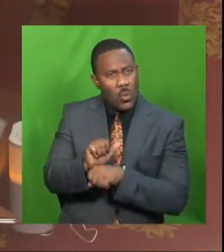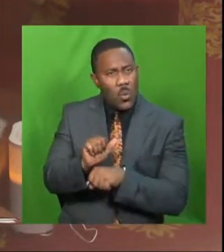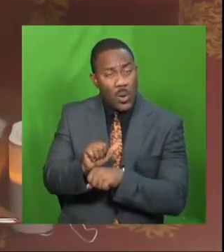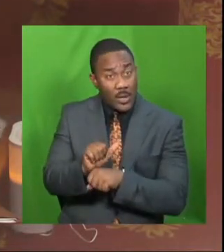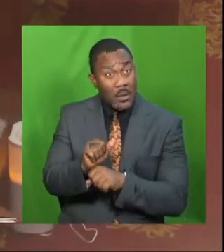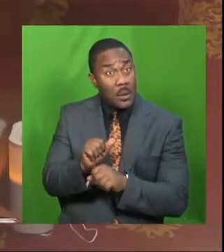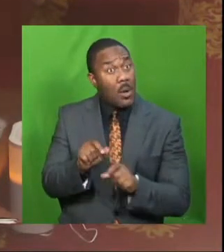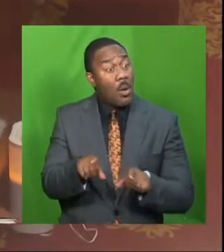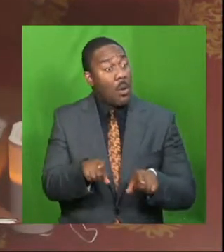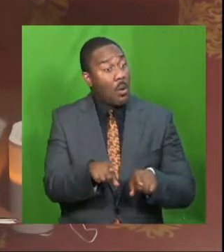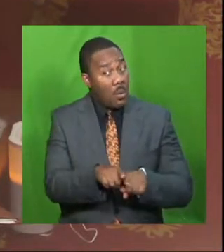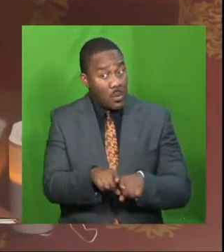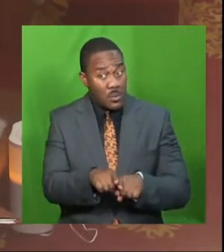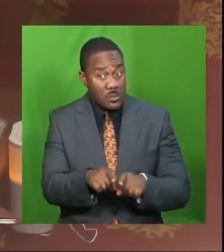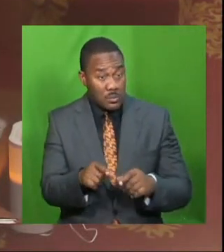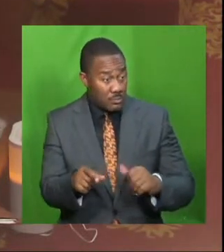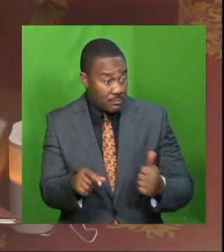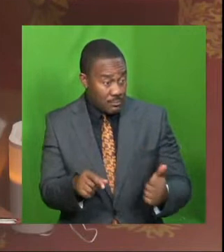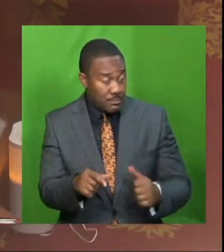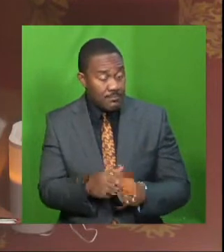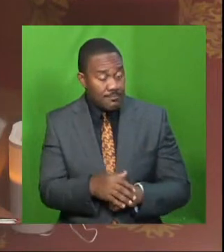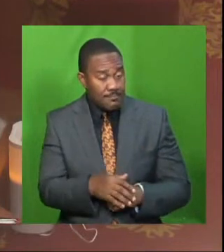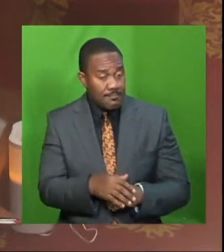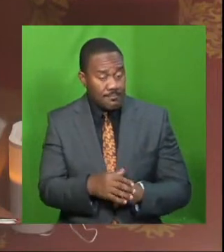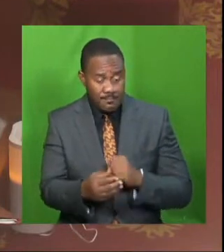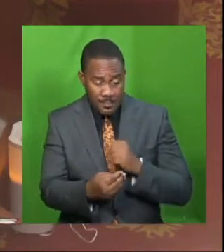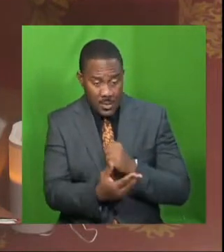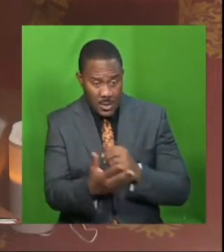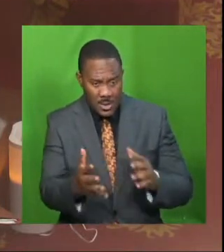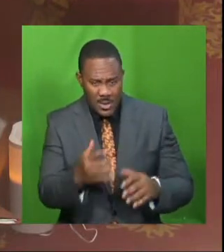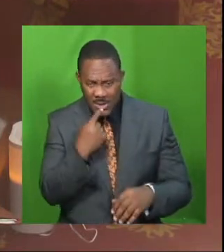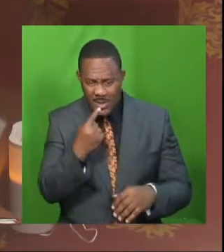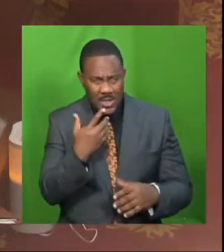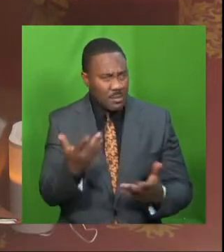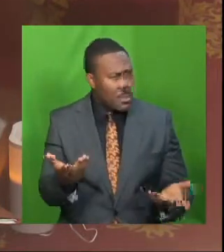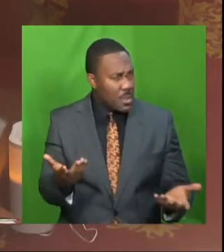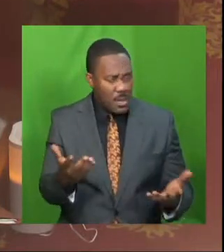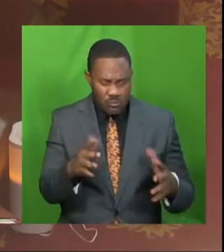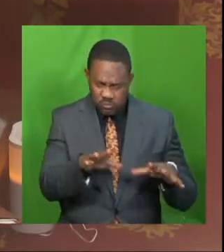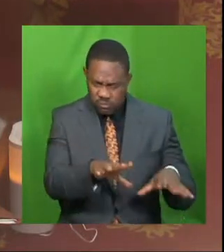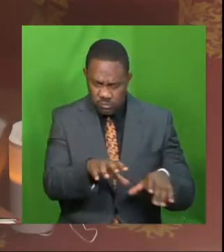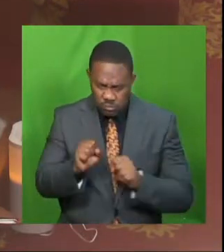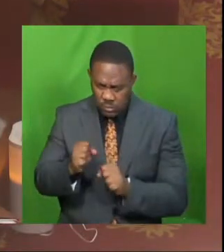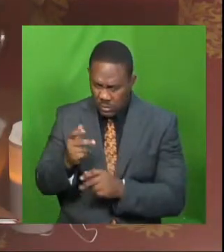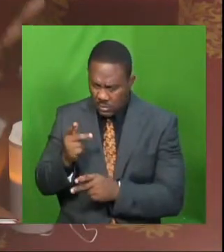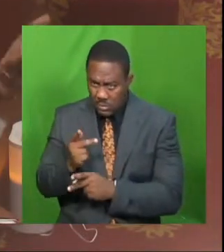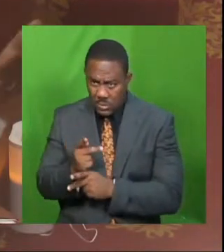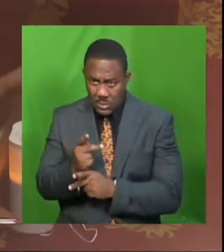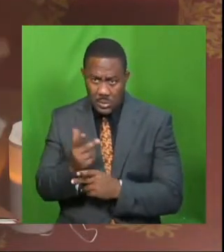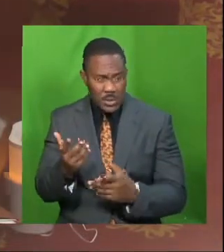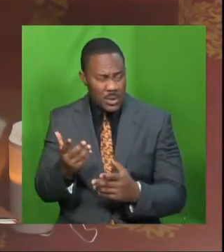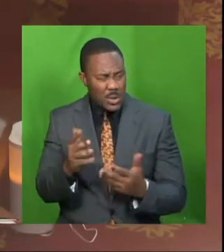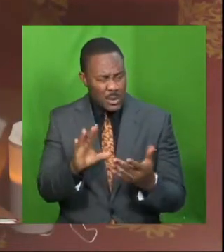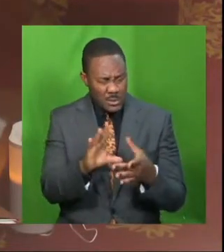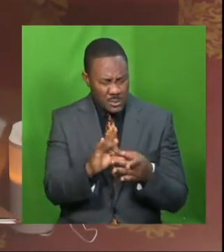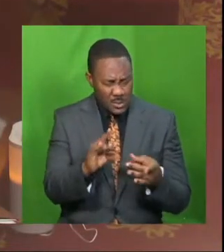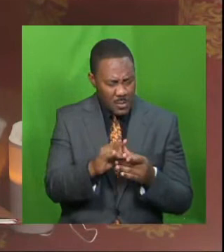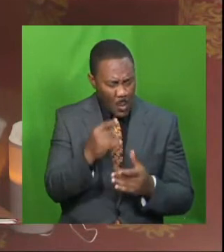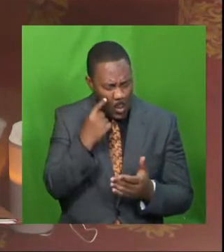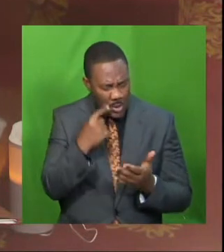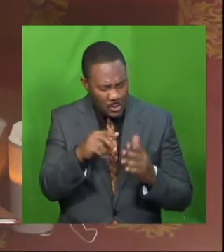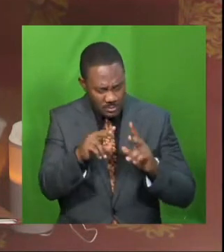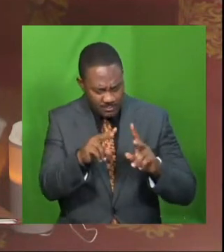country where journalists have claimed even to have been kidnapped, where in the end it turned out to be untrue. So it is important to have a